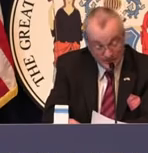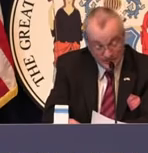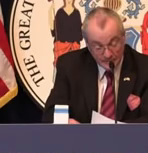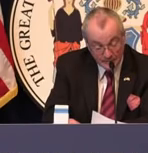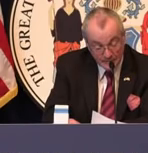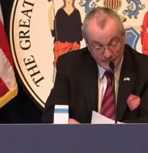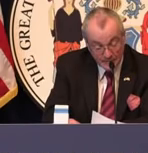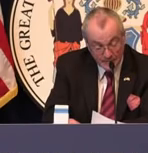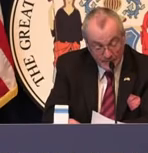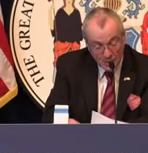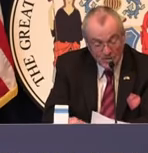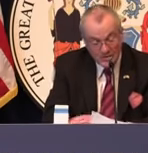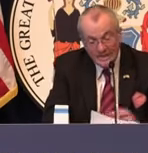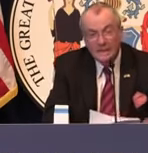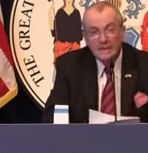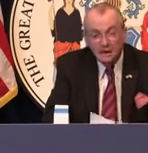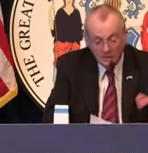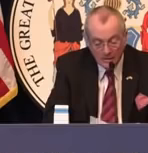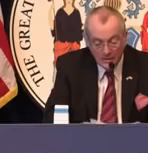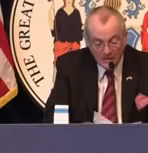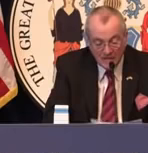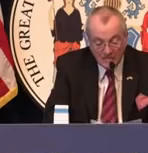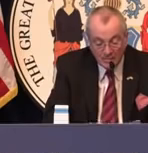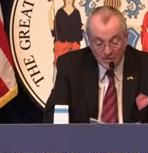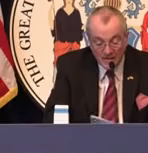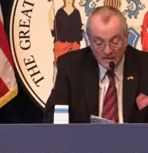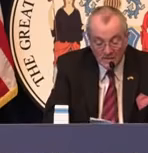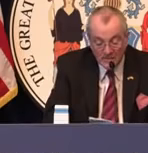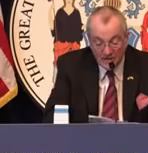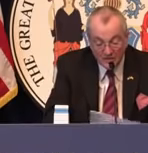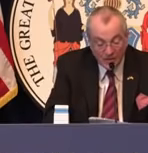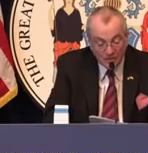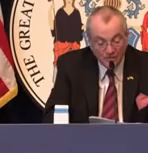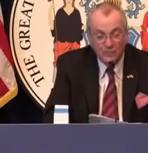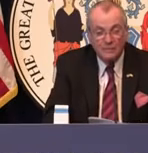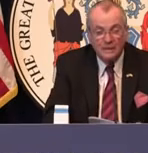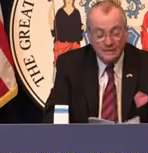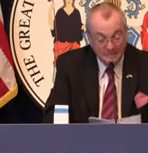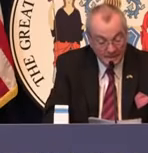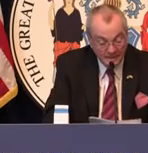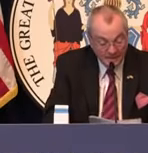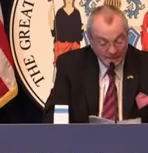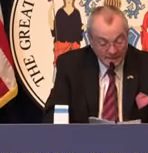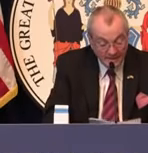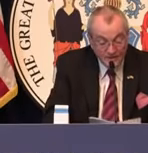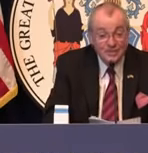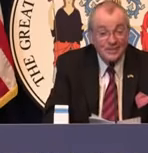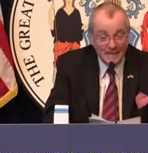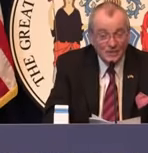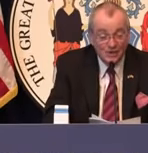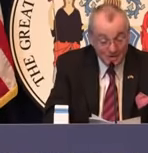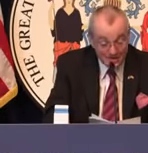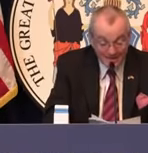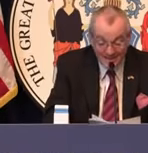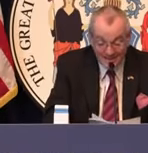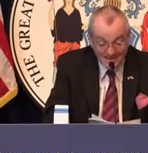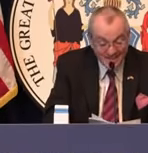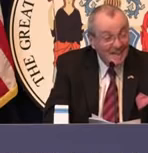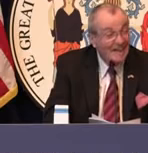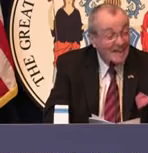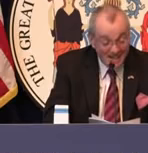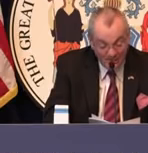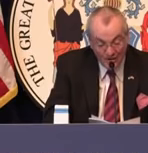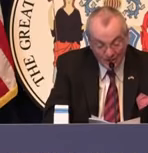deficiency. What Cindy and Carol and their team have presented is the foundation for building, this is an eye chart I